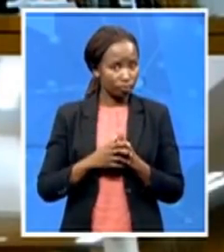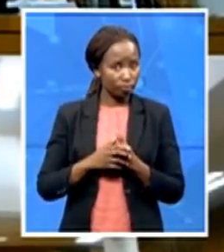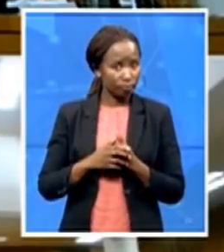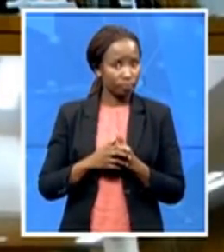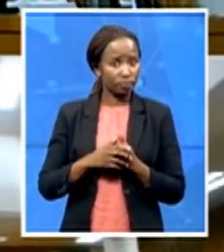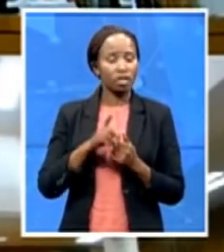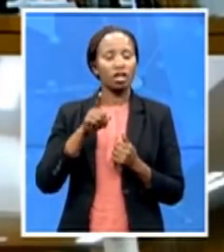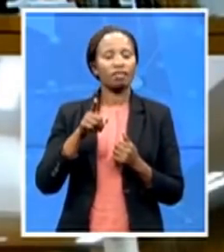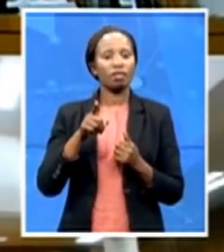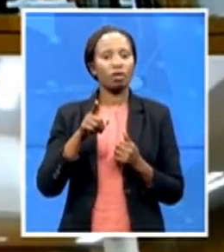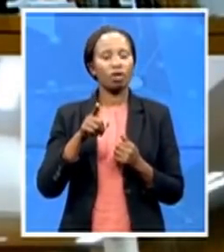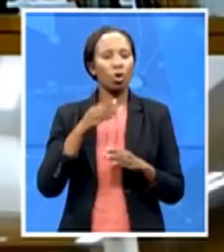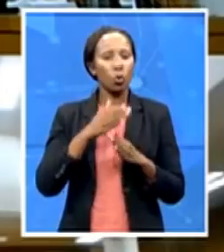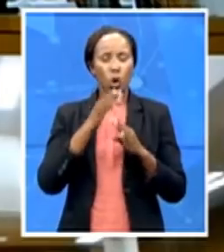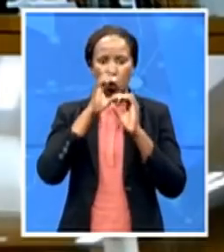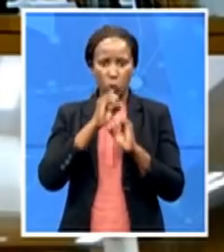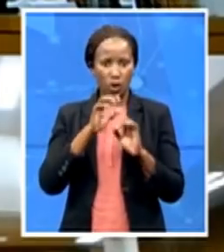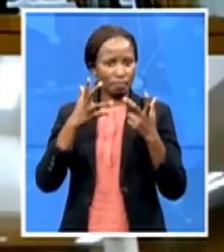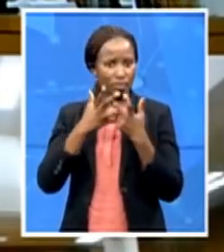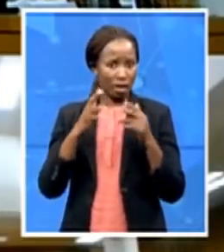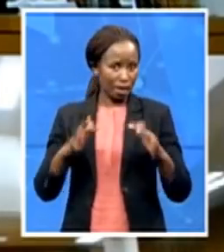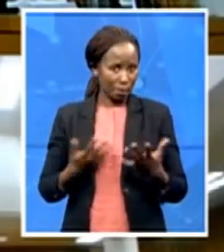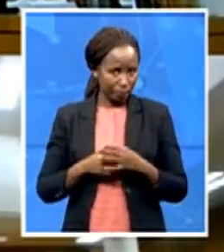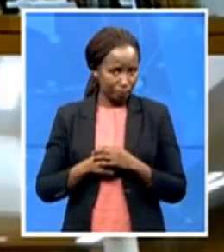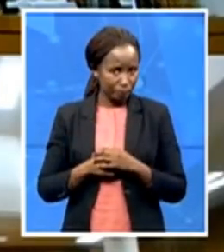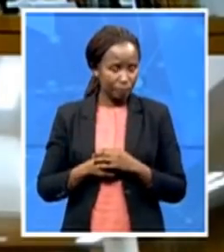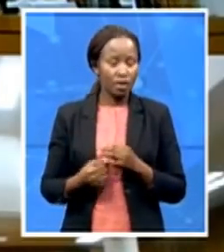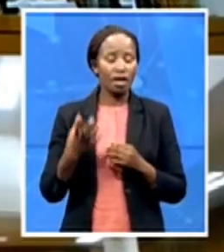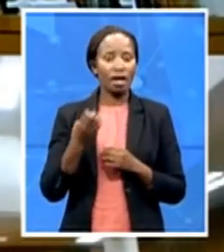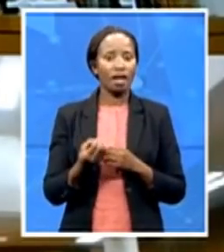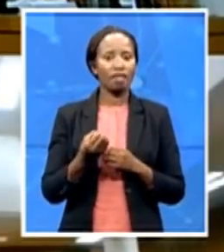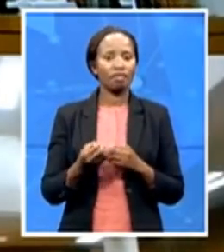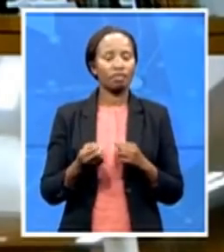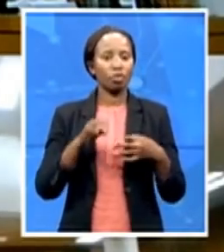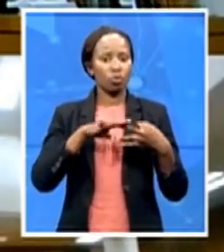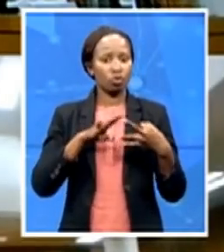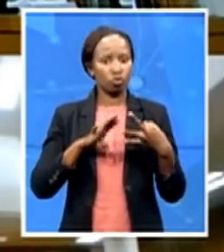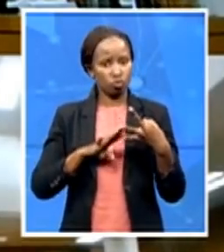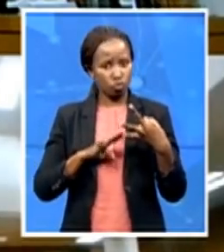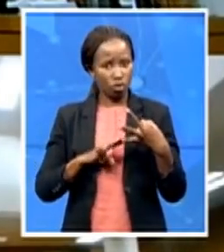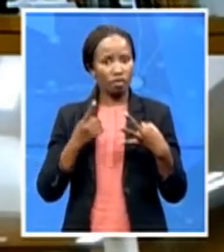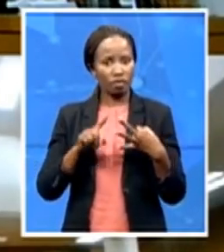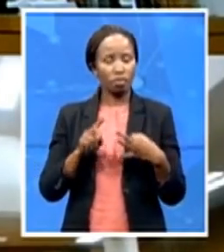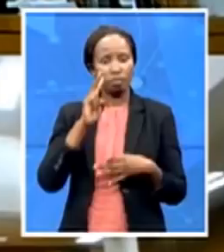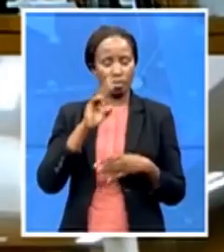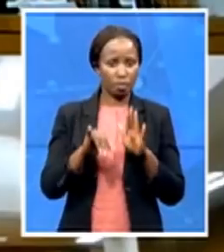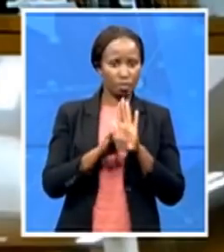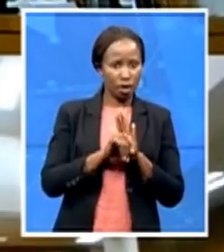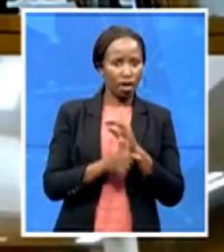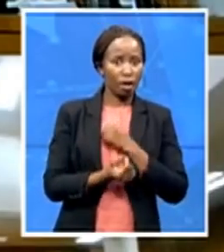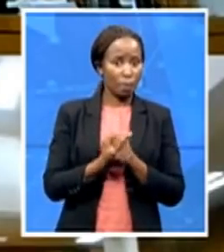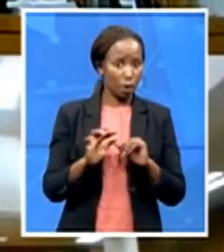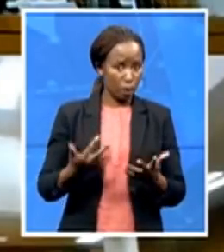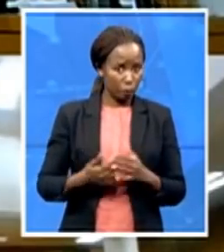impose higher thresholds for impeachment than the ordinary meaning of those words would otherwise impose. And we submit that the definition of